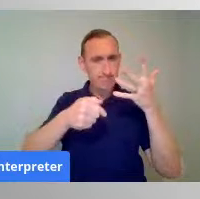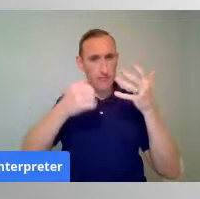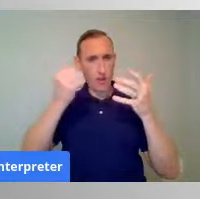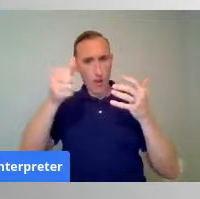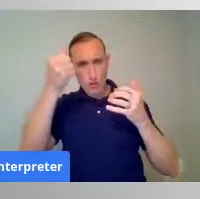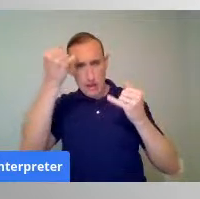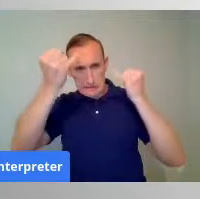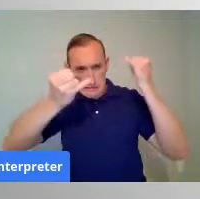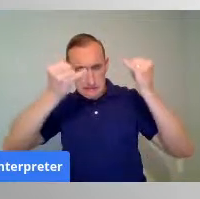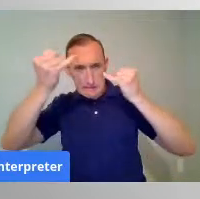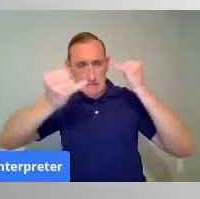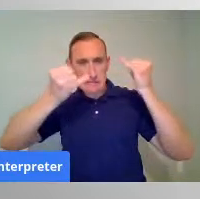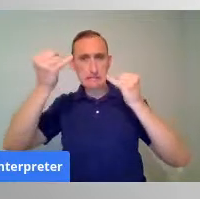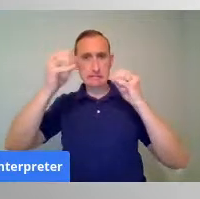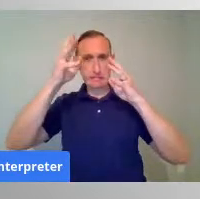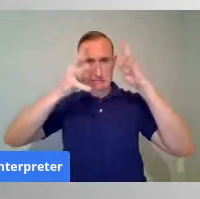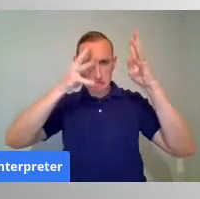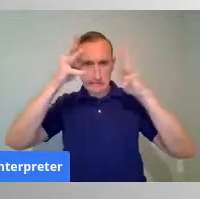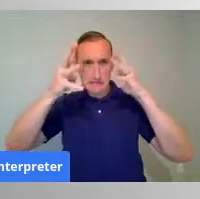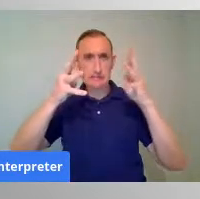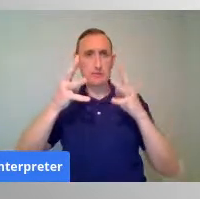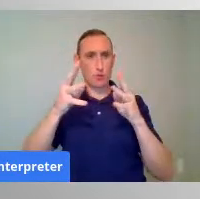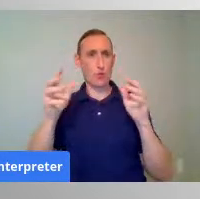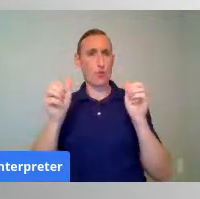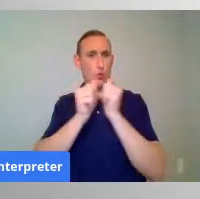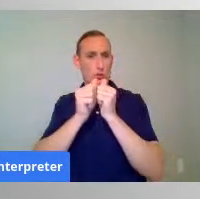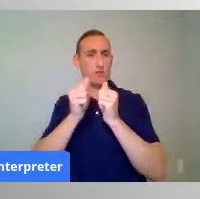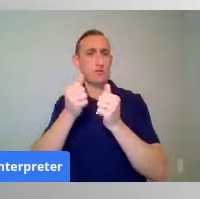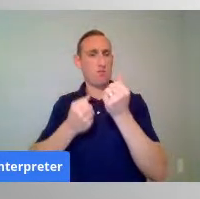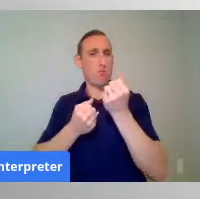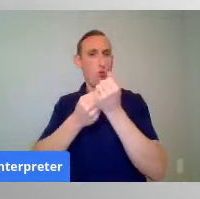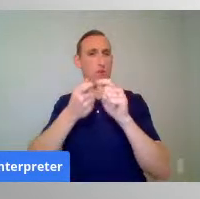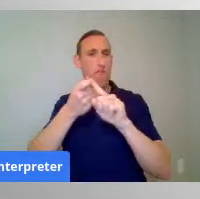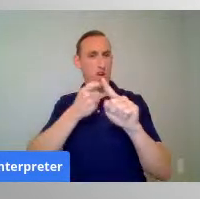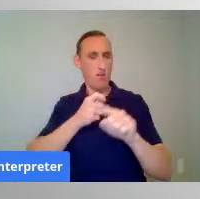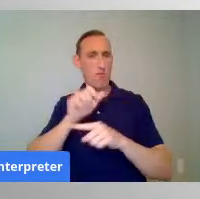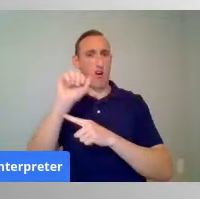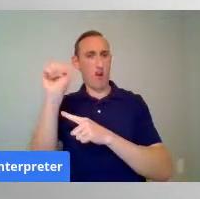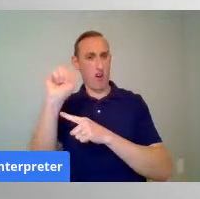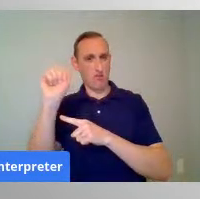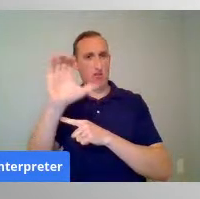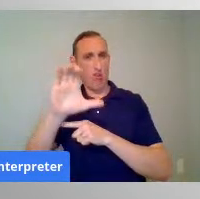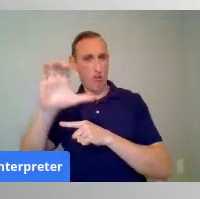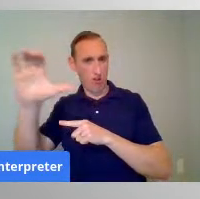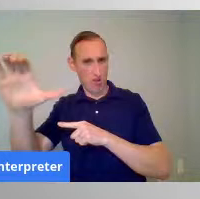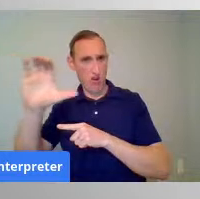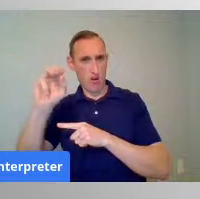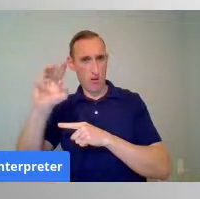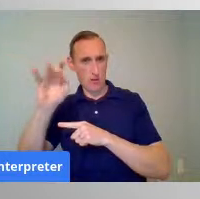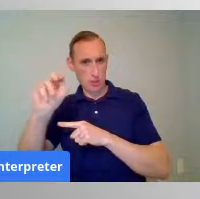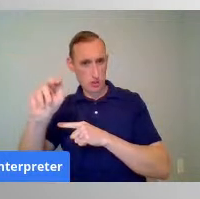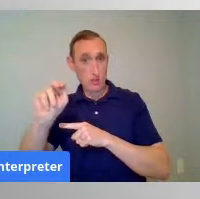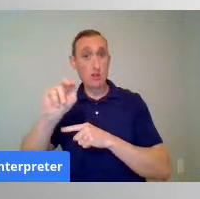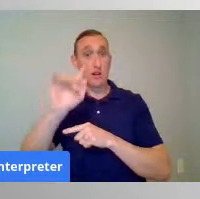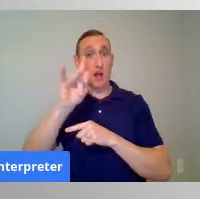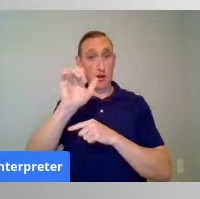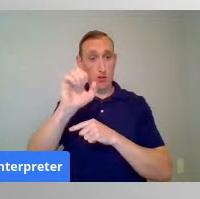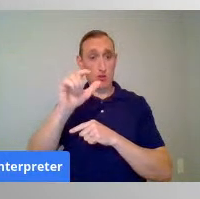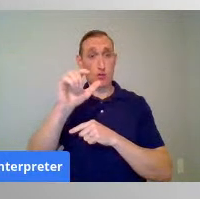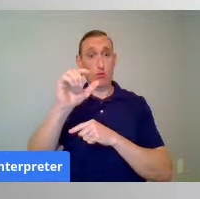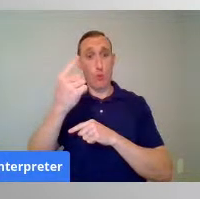charter district, along with the support of Athens-Clarke County Commission. So Title I Part A set aside for summer